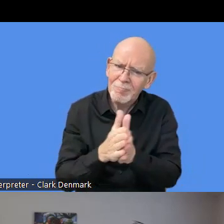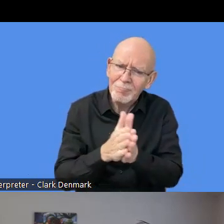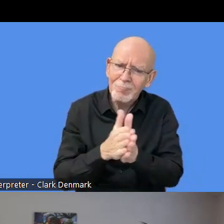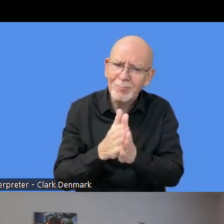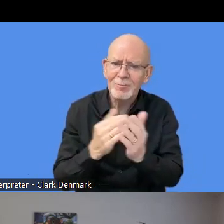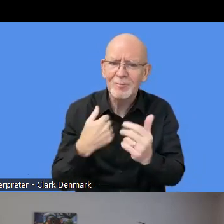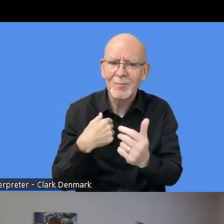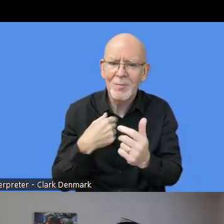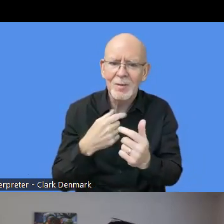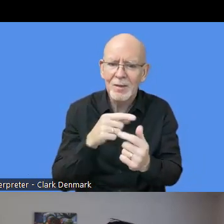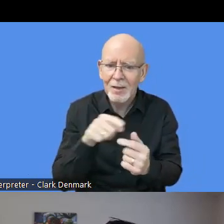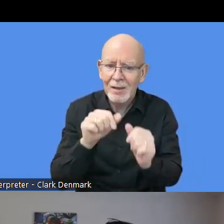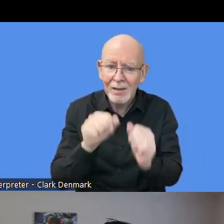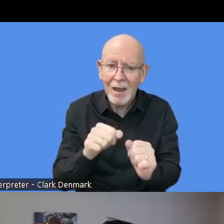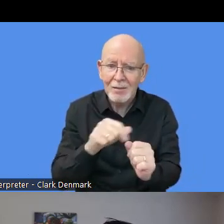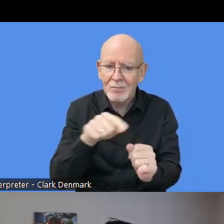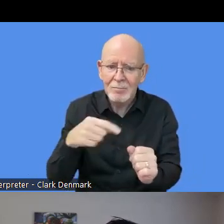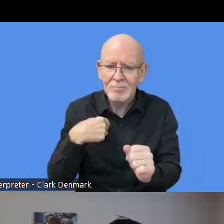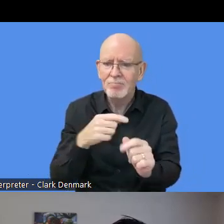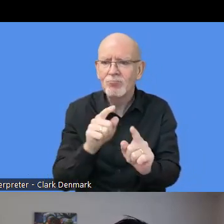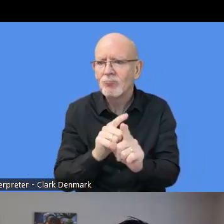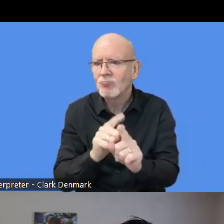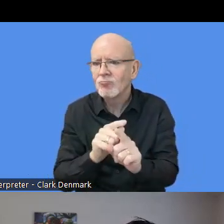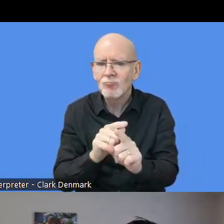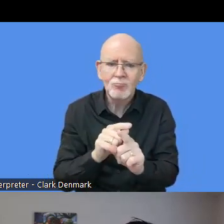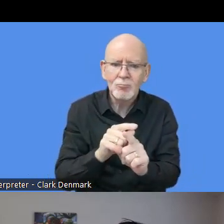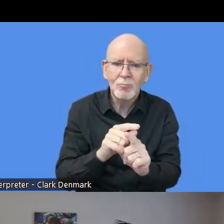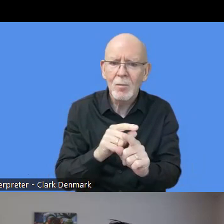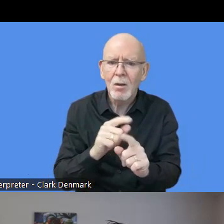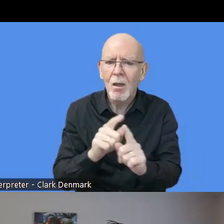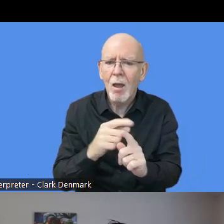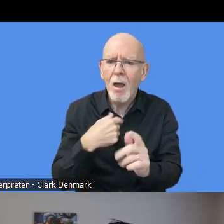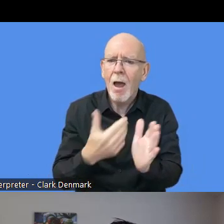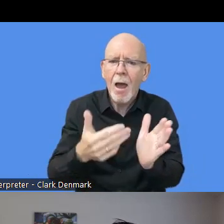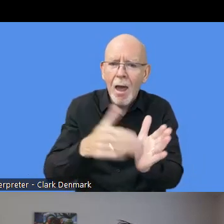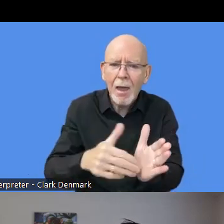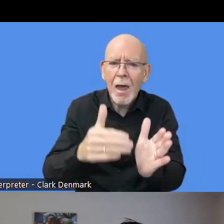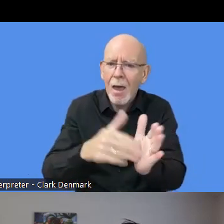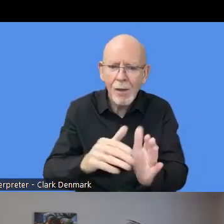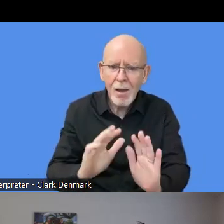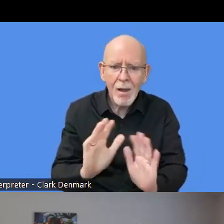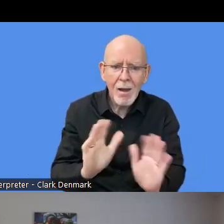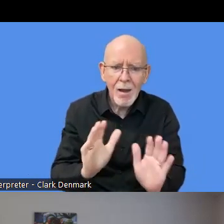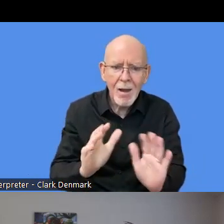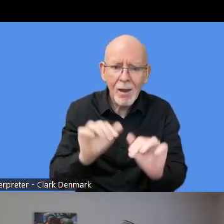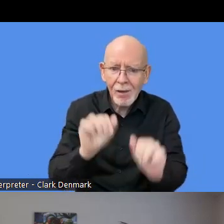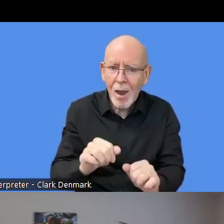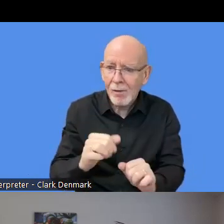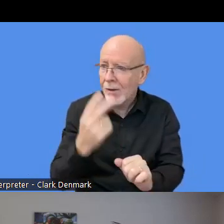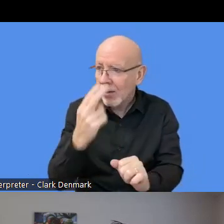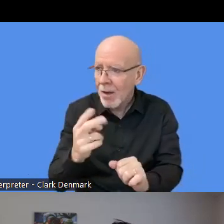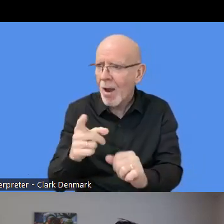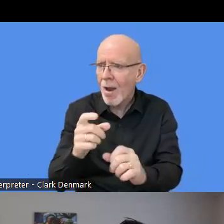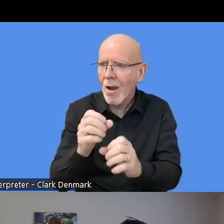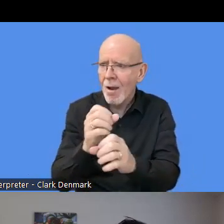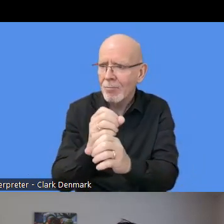So networks like the GBDN, where we have businesses sharing their practices and knowledge in a safe space, and